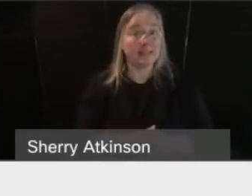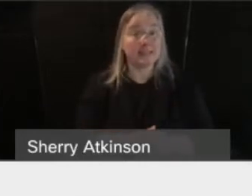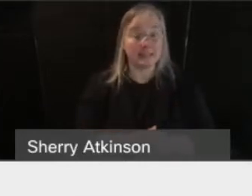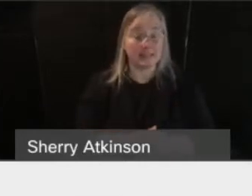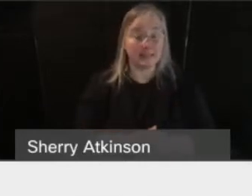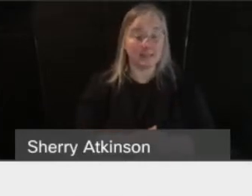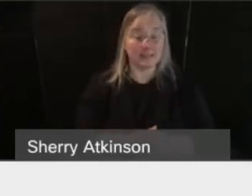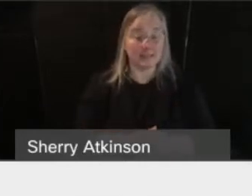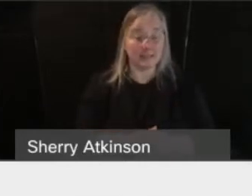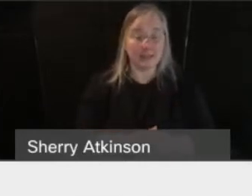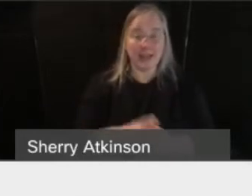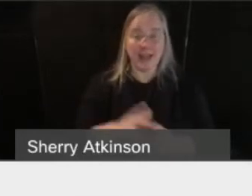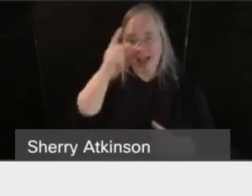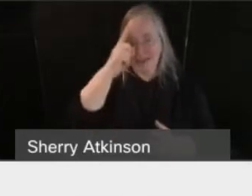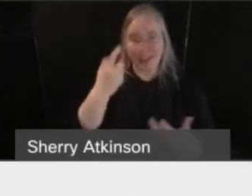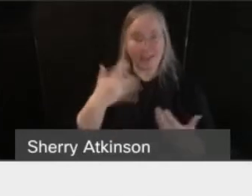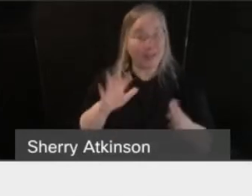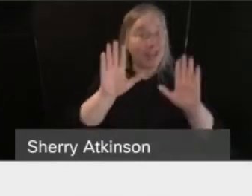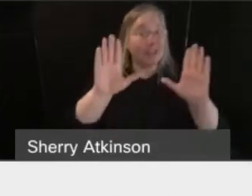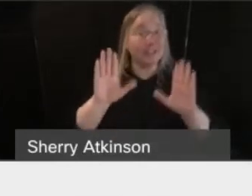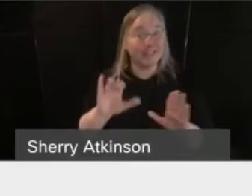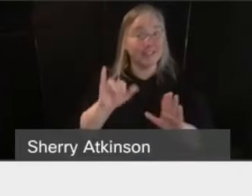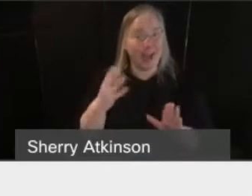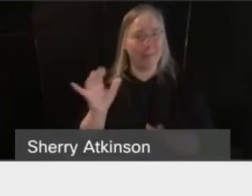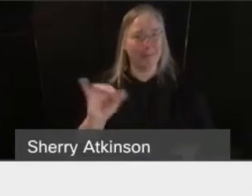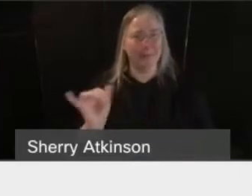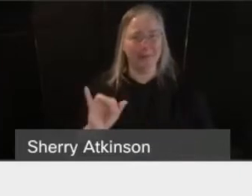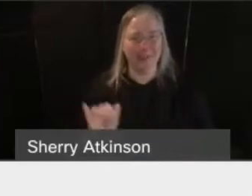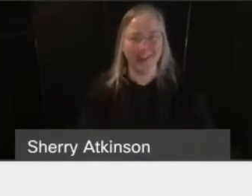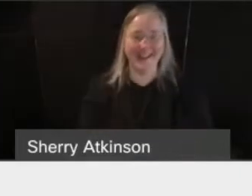I think you did a terrific job also.